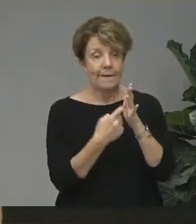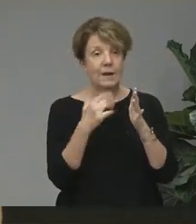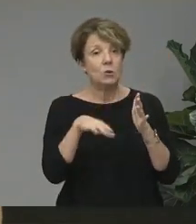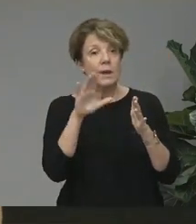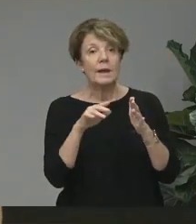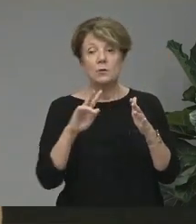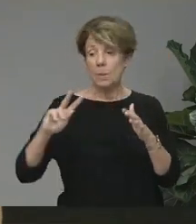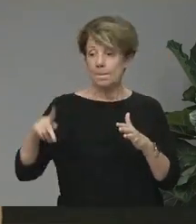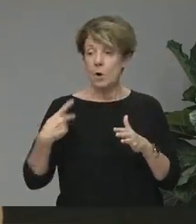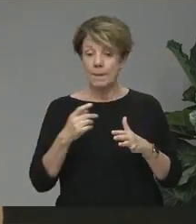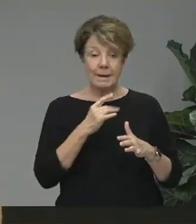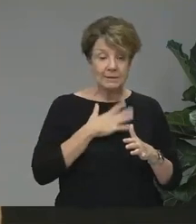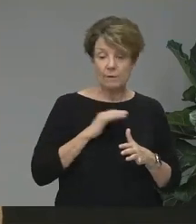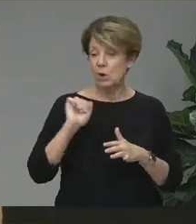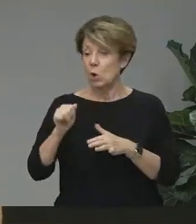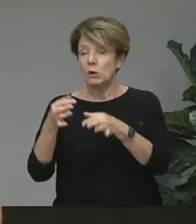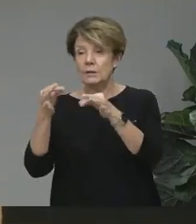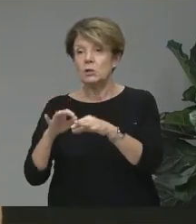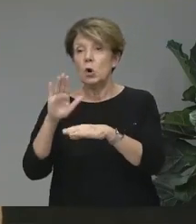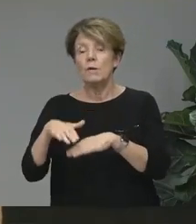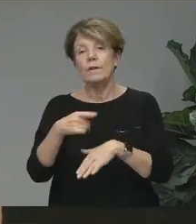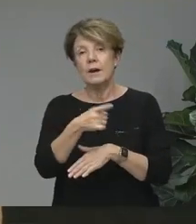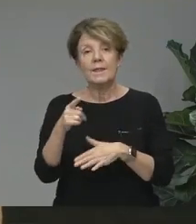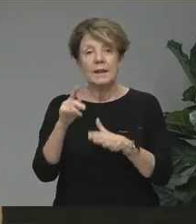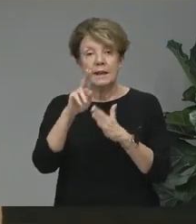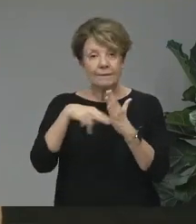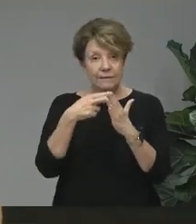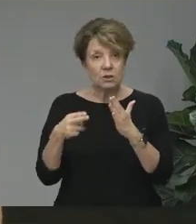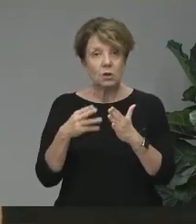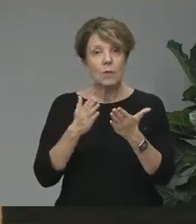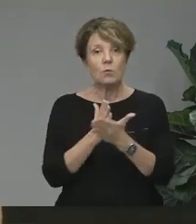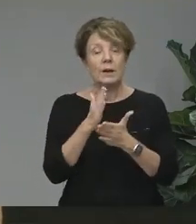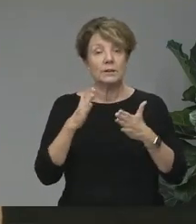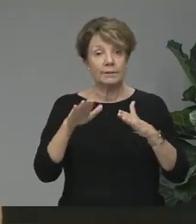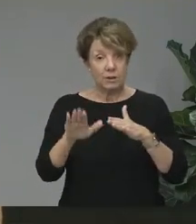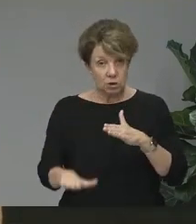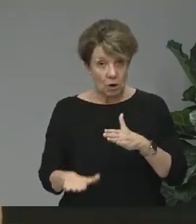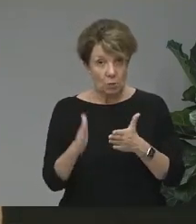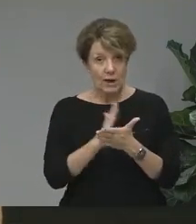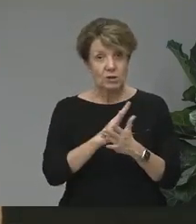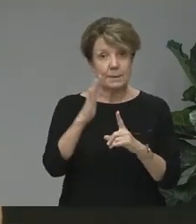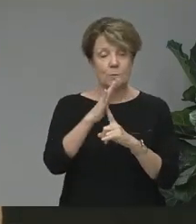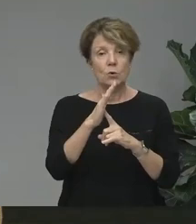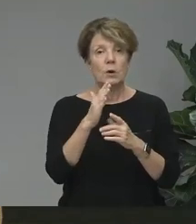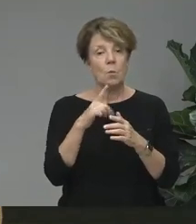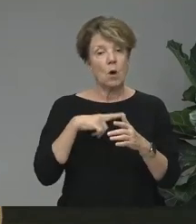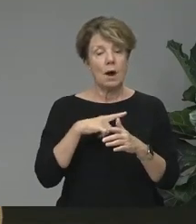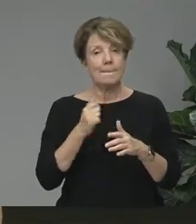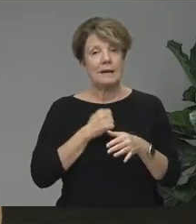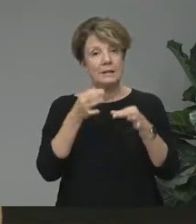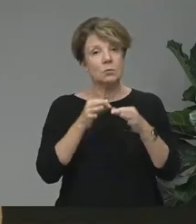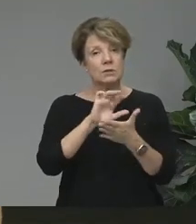decision, the Convention on the Rights of the Child featured prominently in why it was appropriate